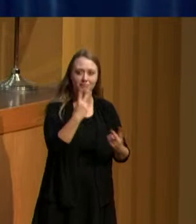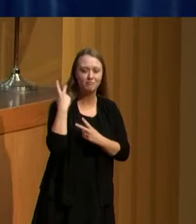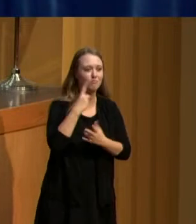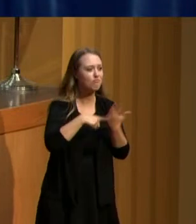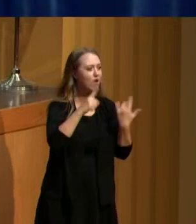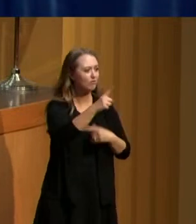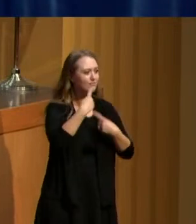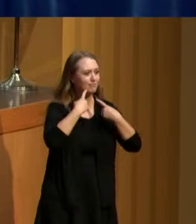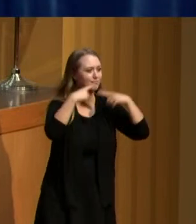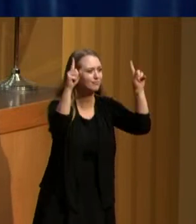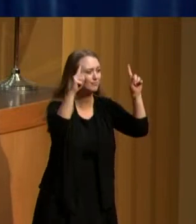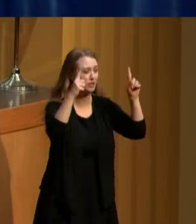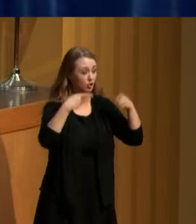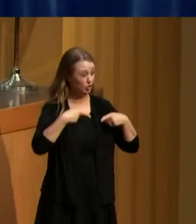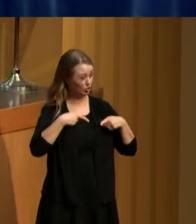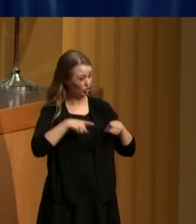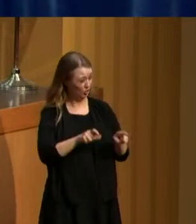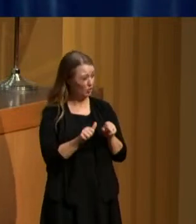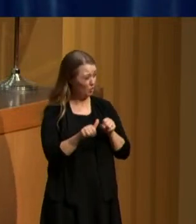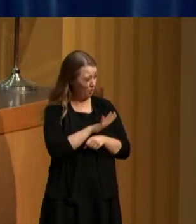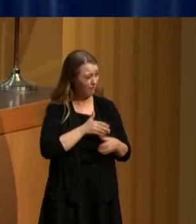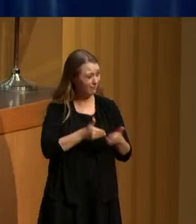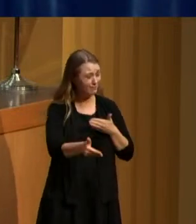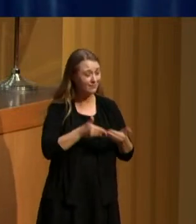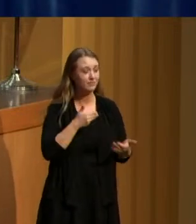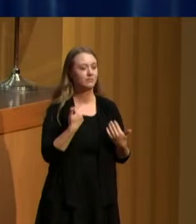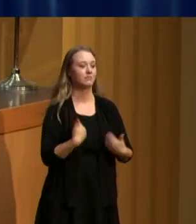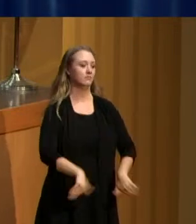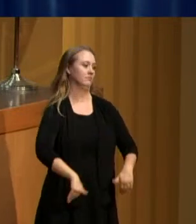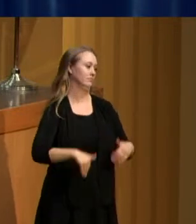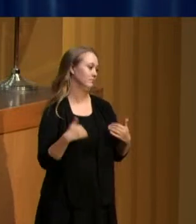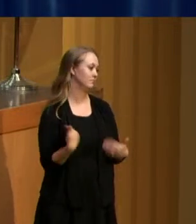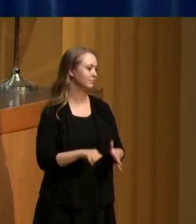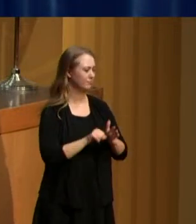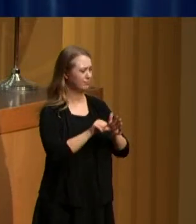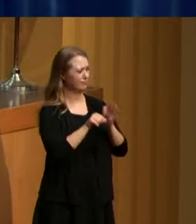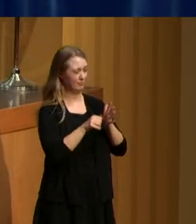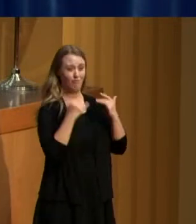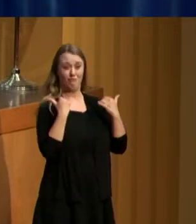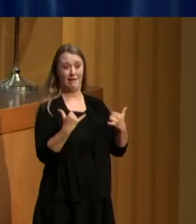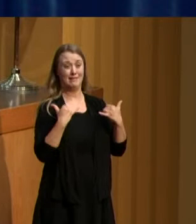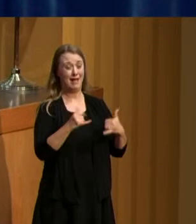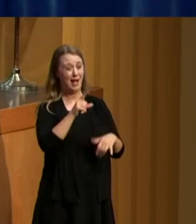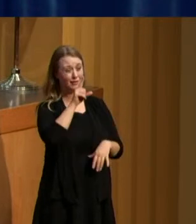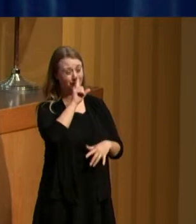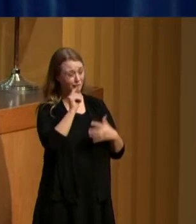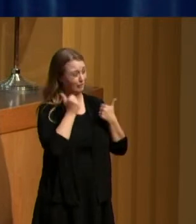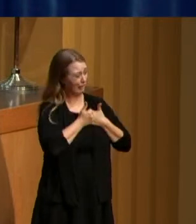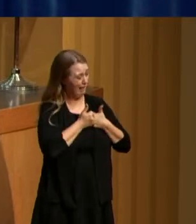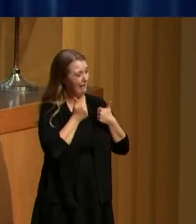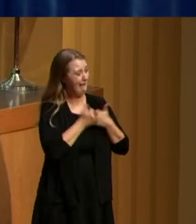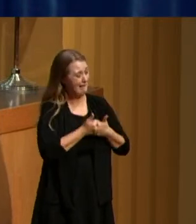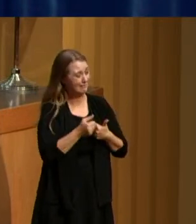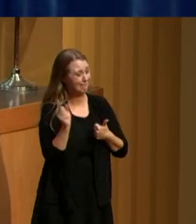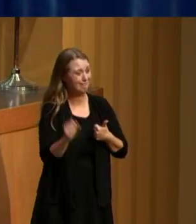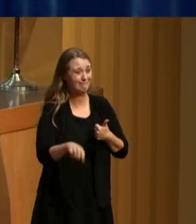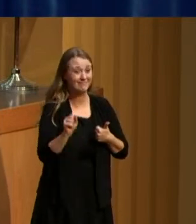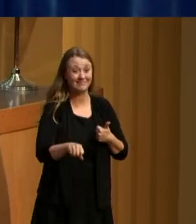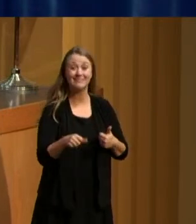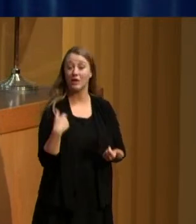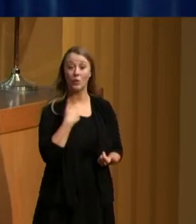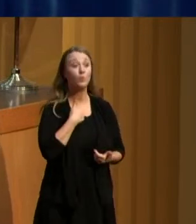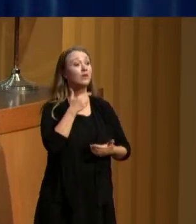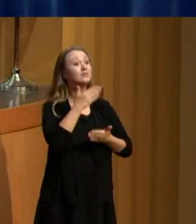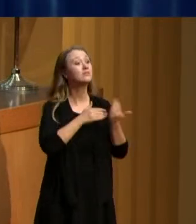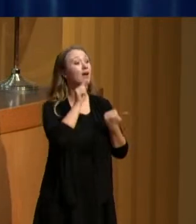what you accomplished during COVID. These times are extremely challenging, and we even have young ladies late